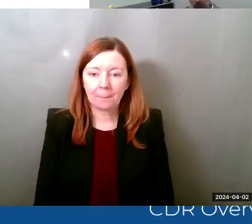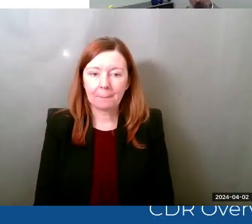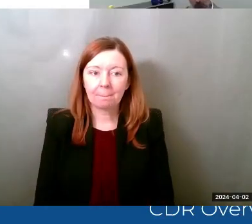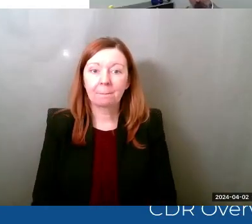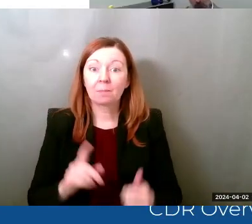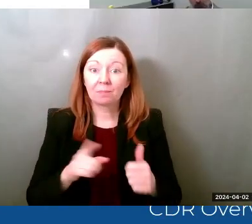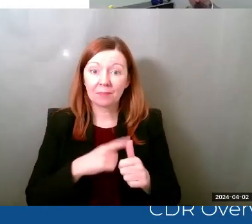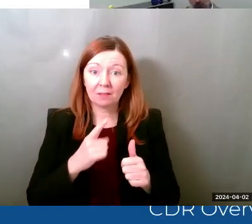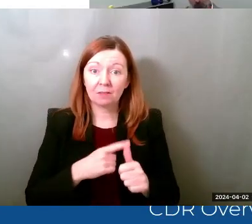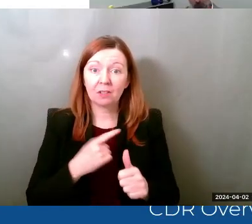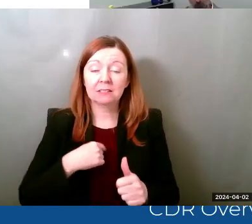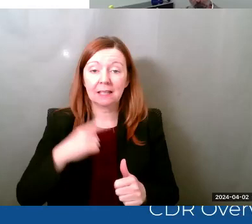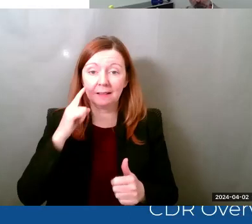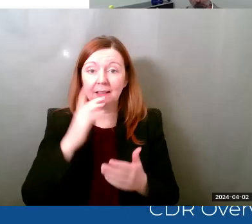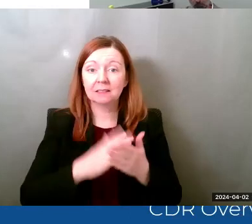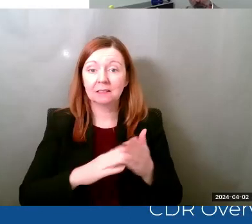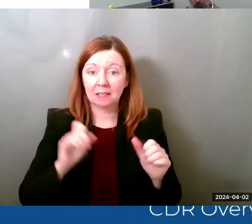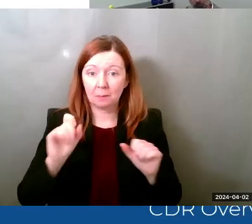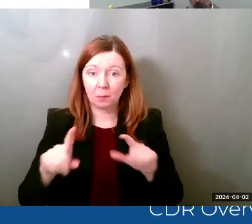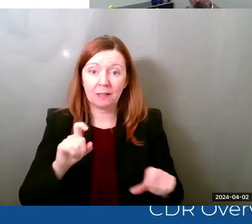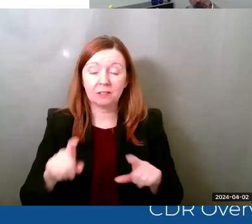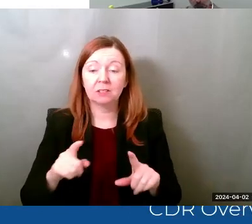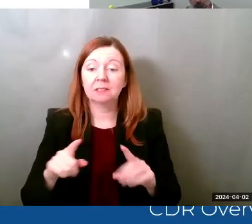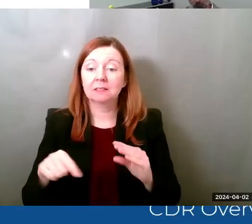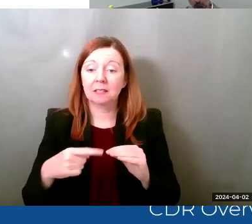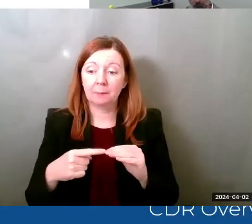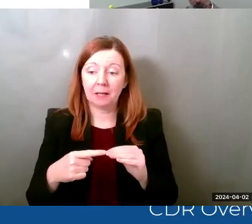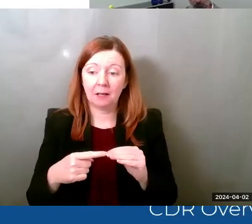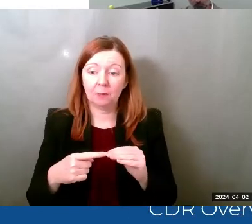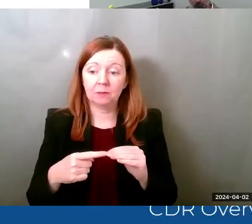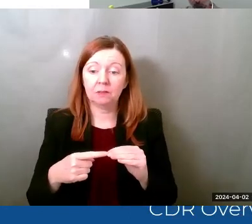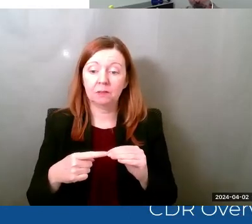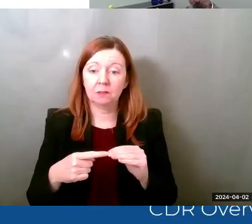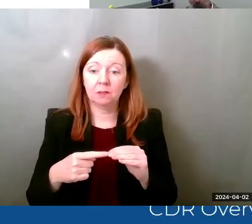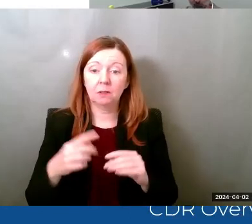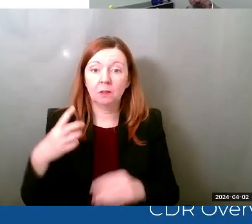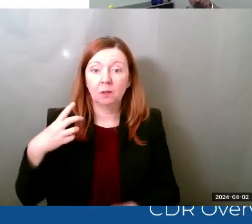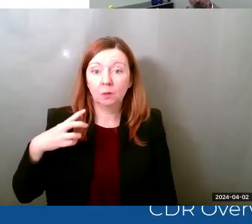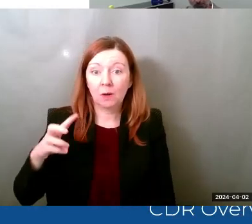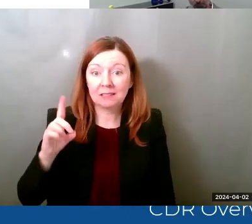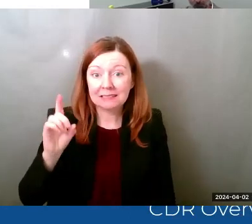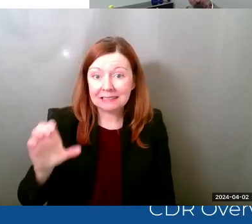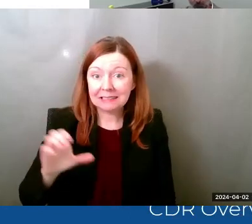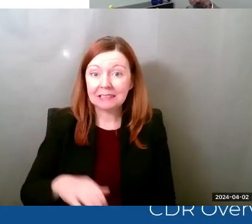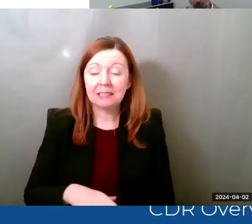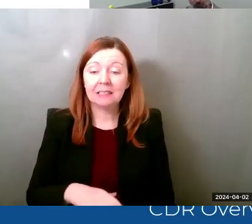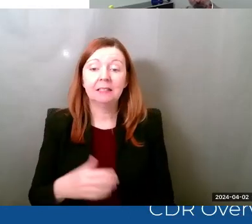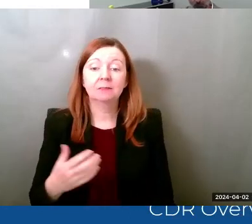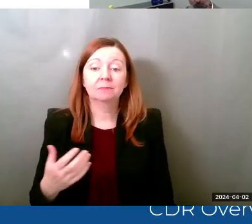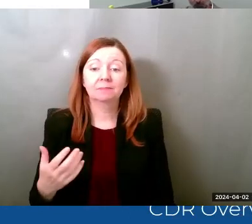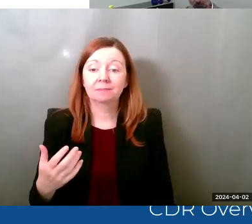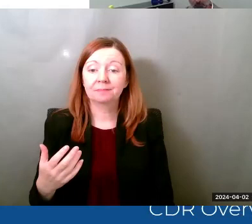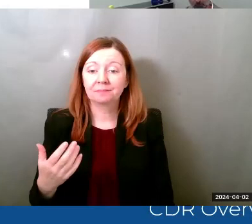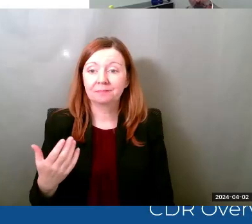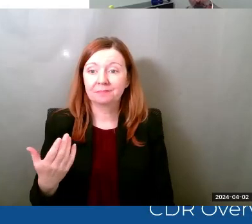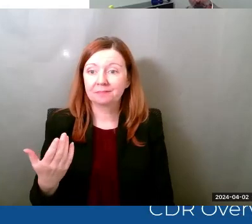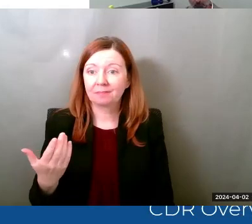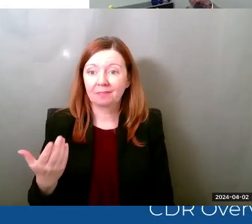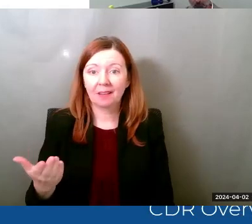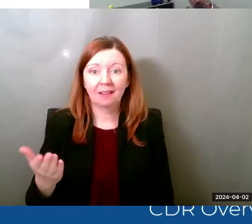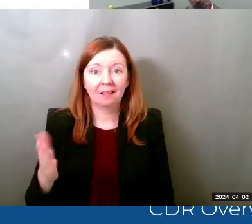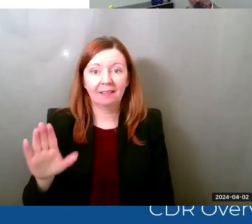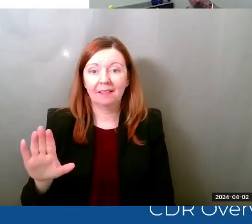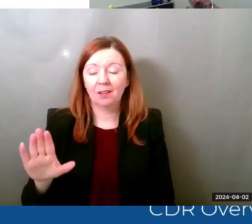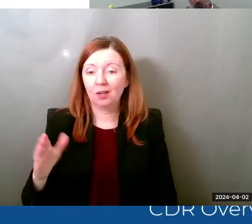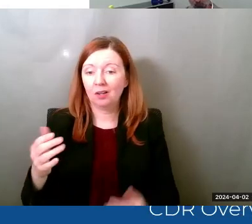first, I think there was some questions that came around Washington, D.C. and, their current